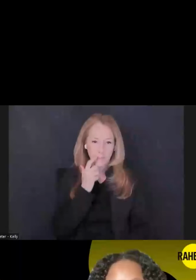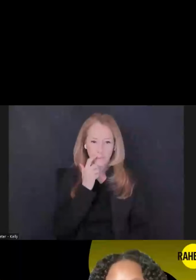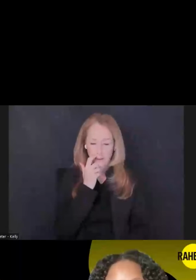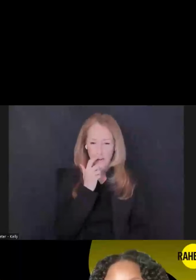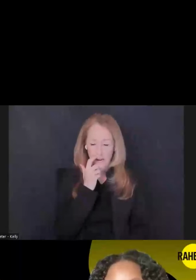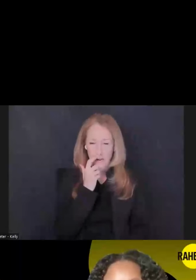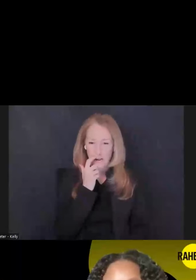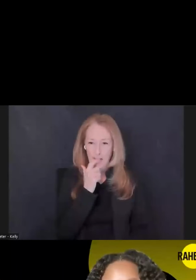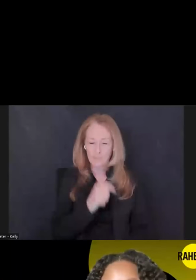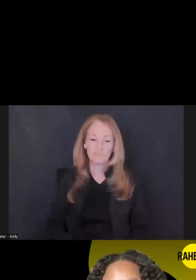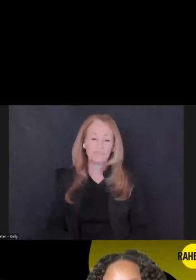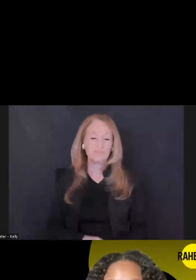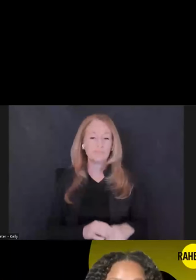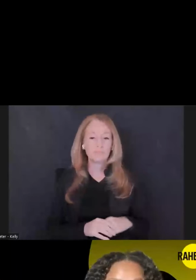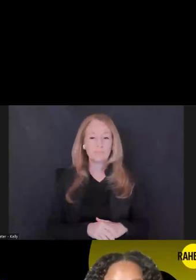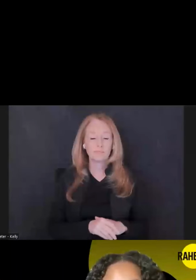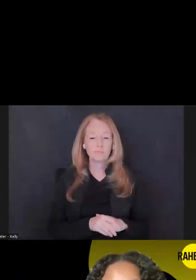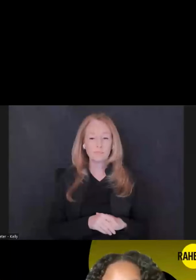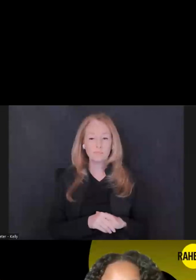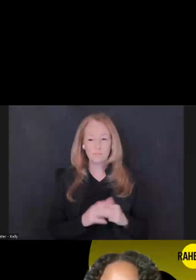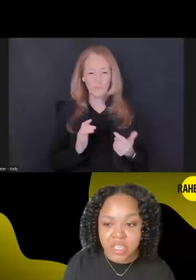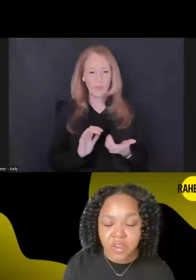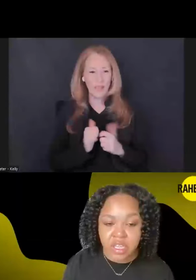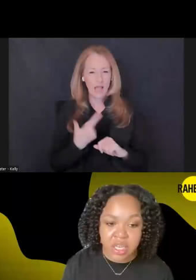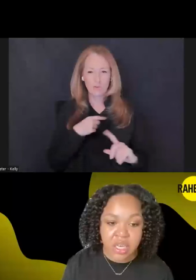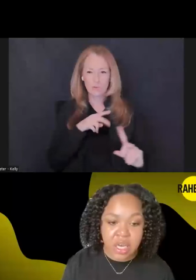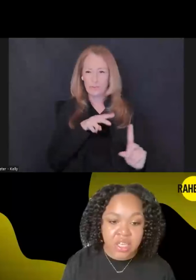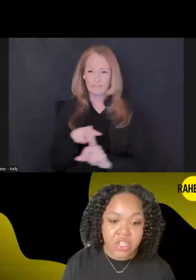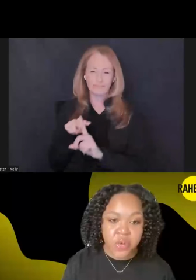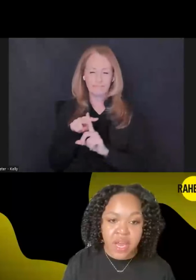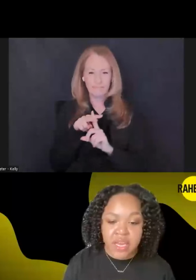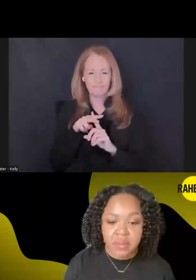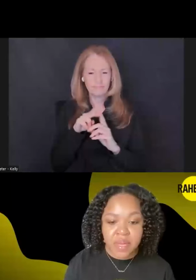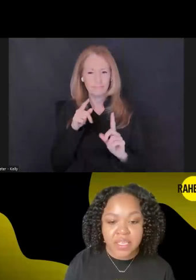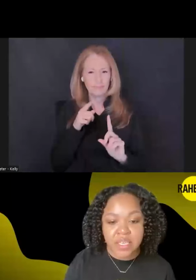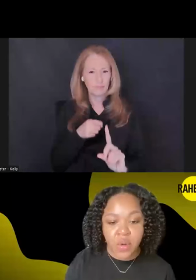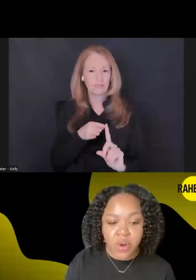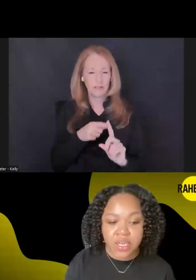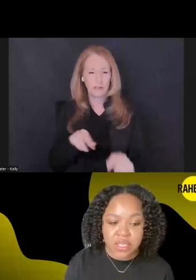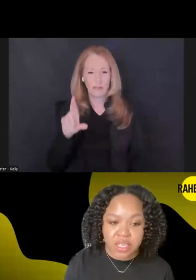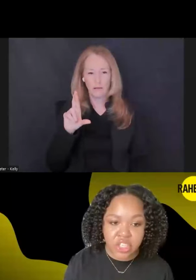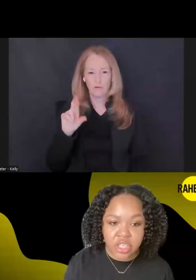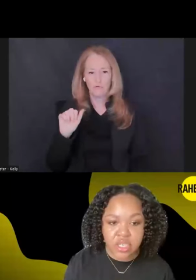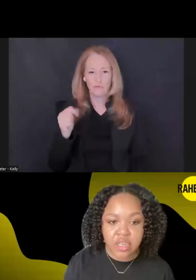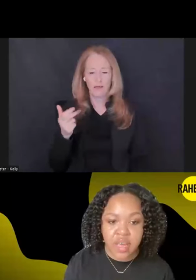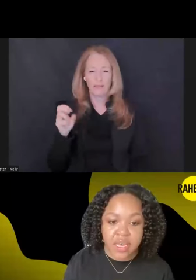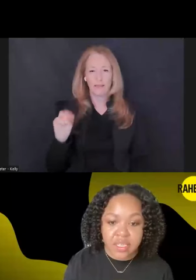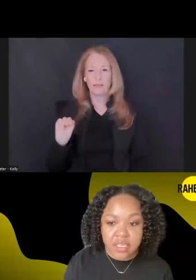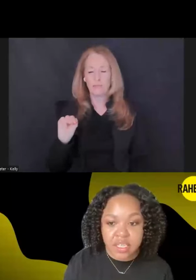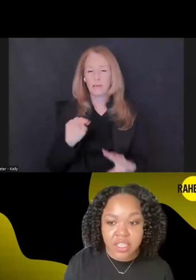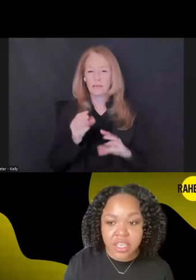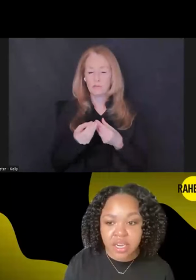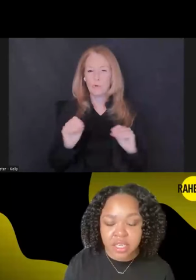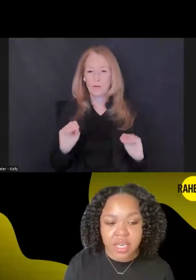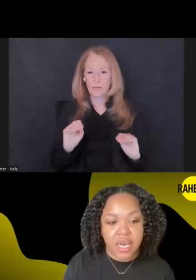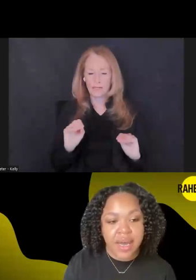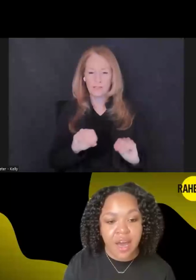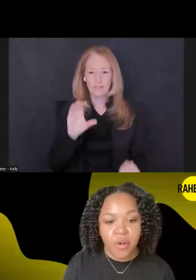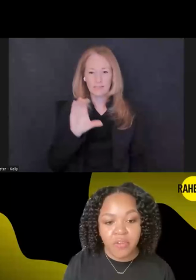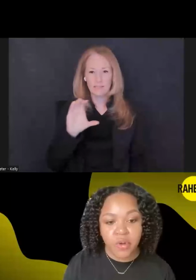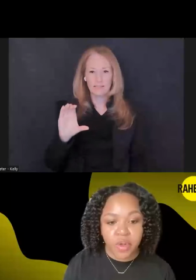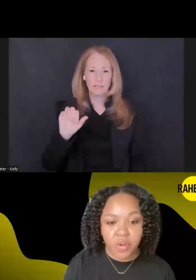So you may ask also, how do we plug in specifically? So Raheem isn't an organization that is a